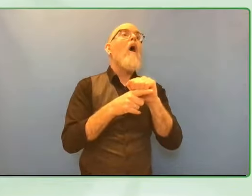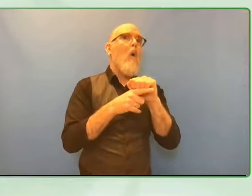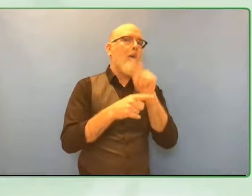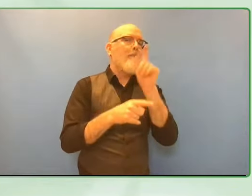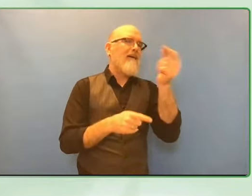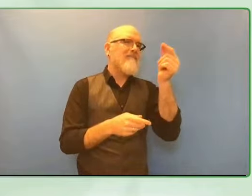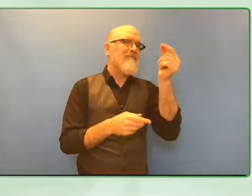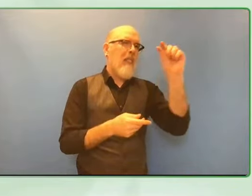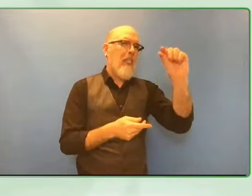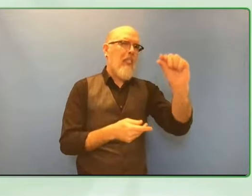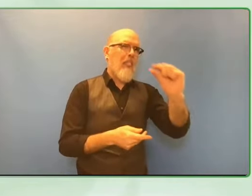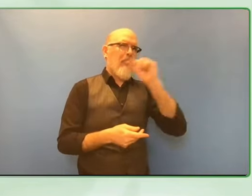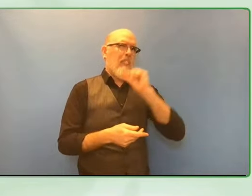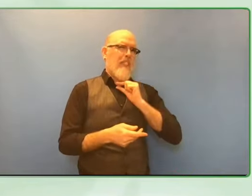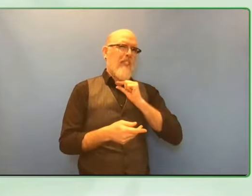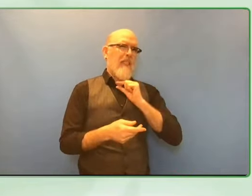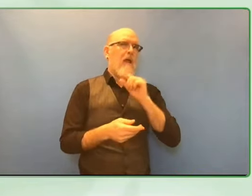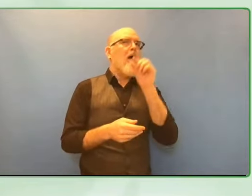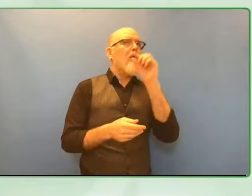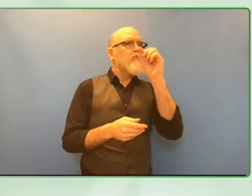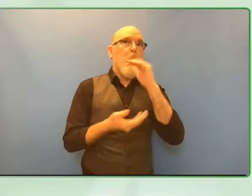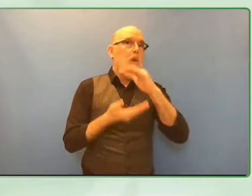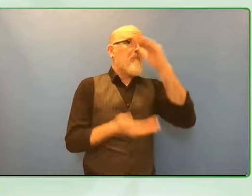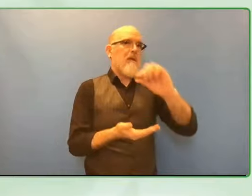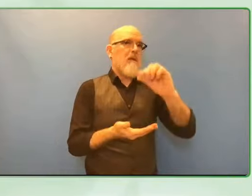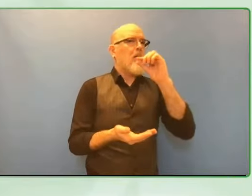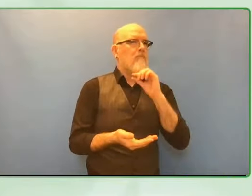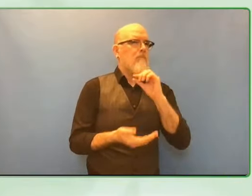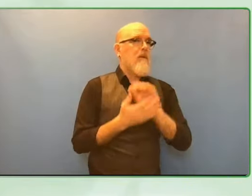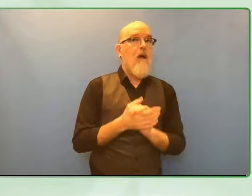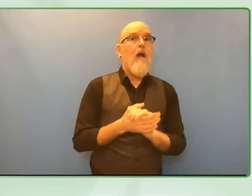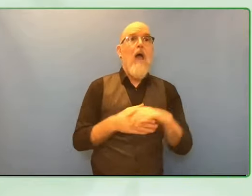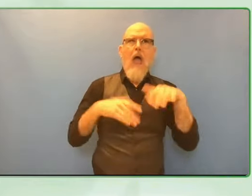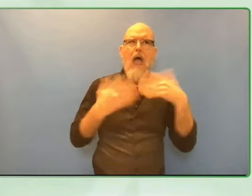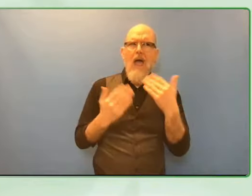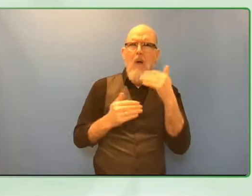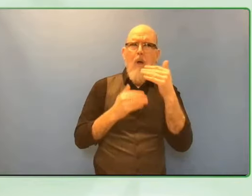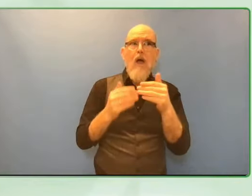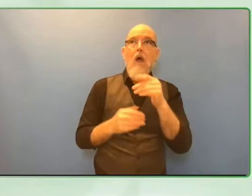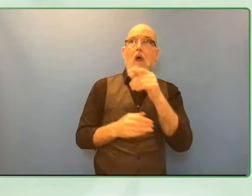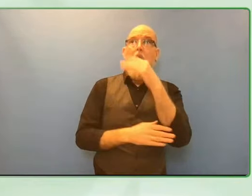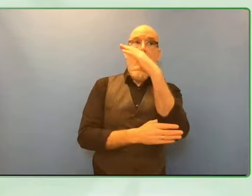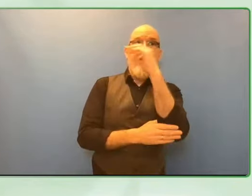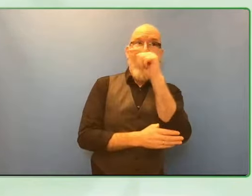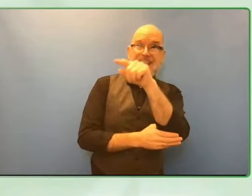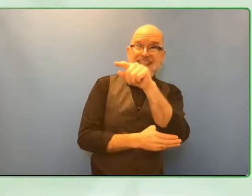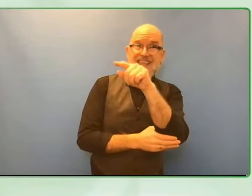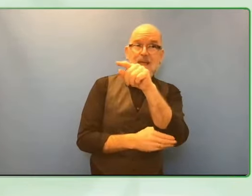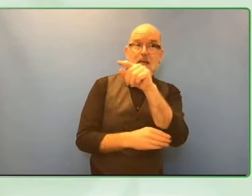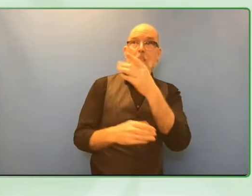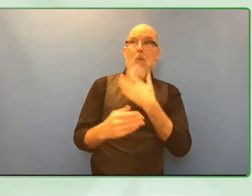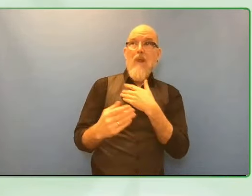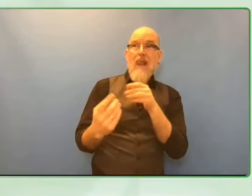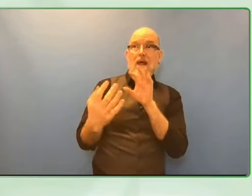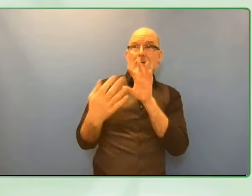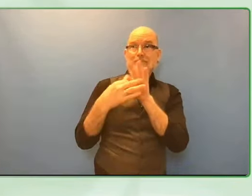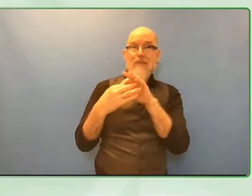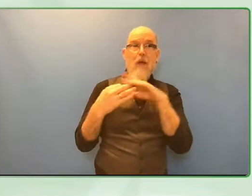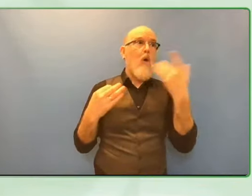the people who want to join the program? Well, of course, there needs to be a certain